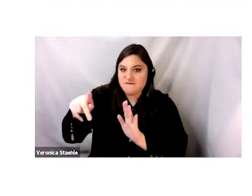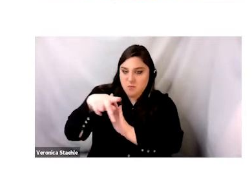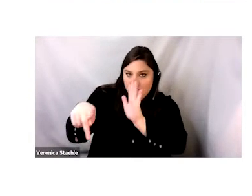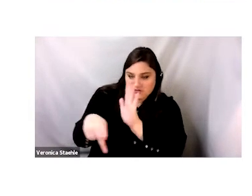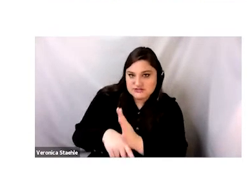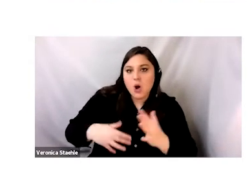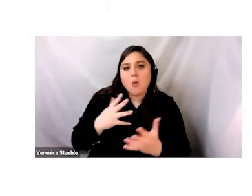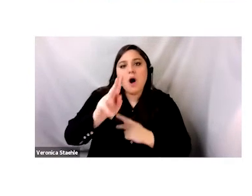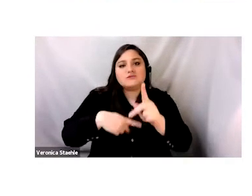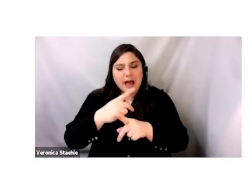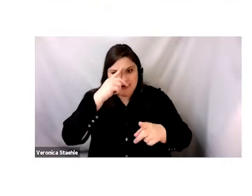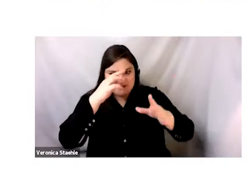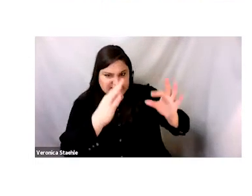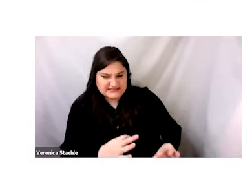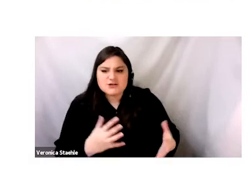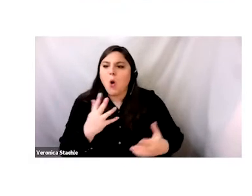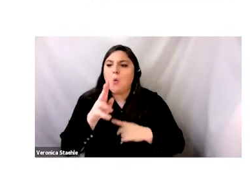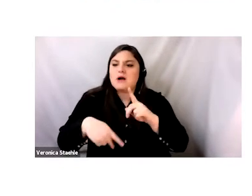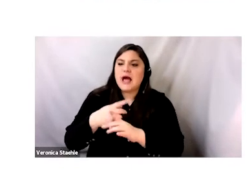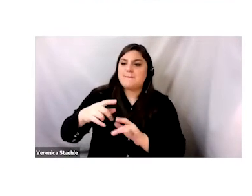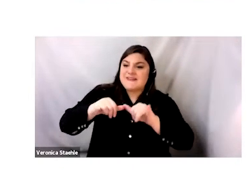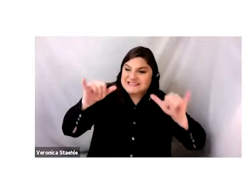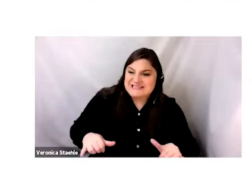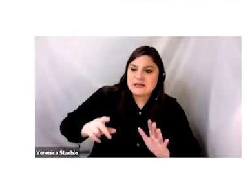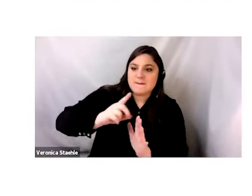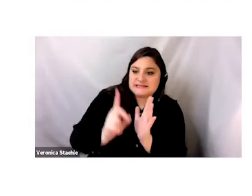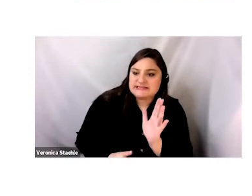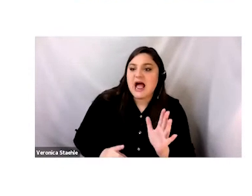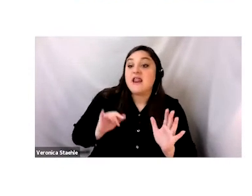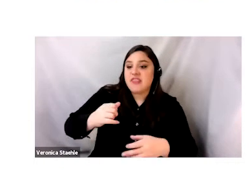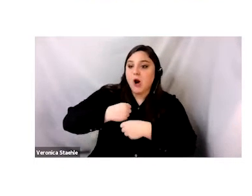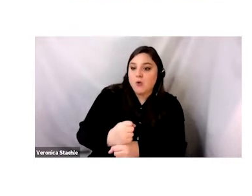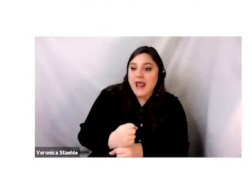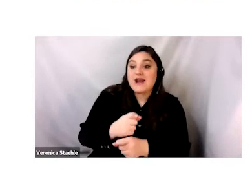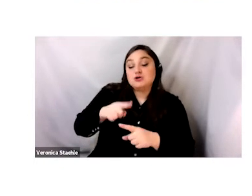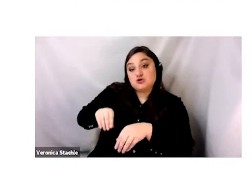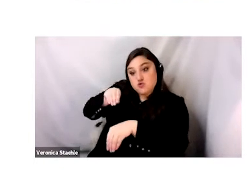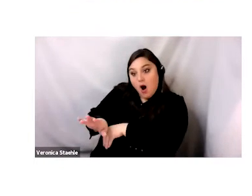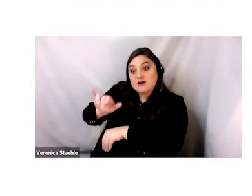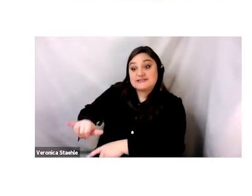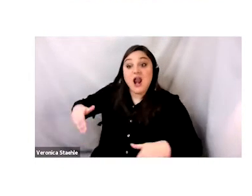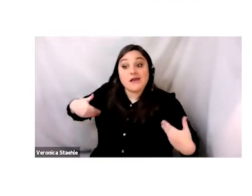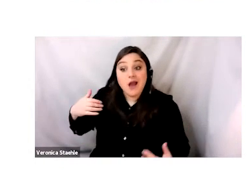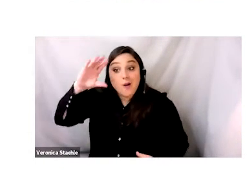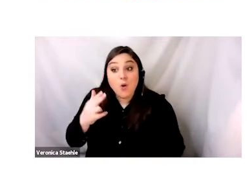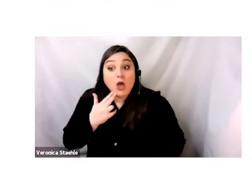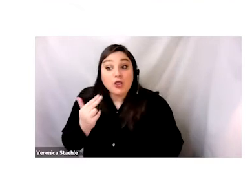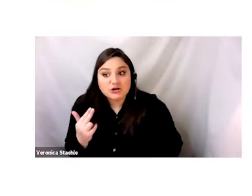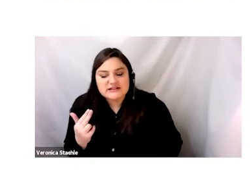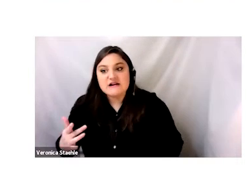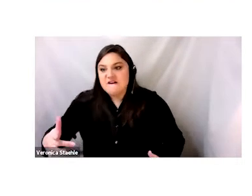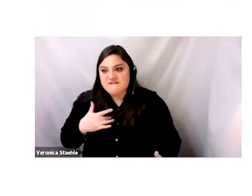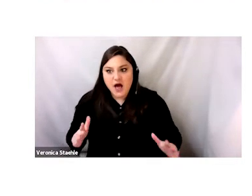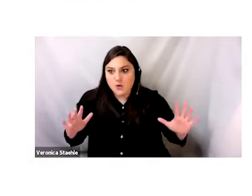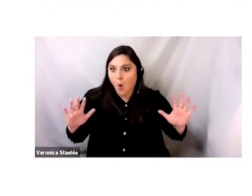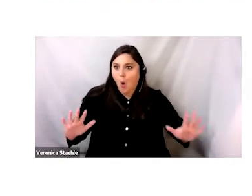and designs were created that actually led to this young boy feeling that it was so worth